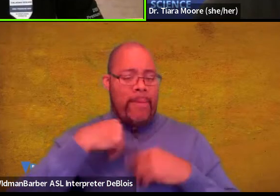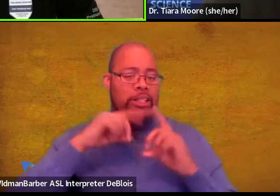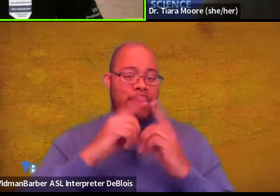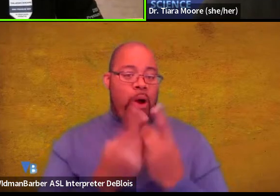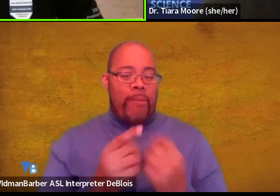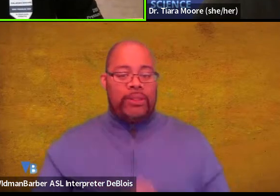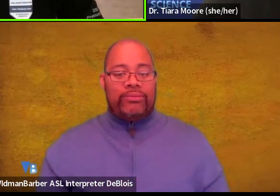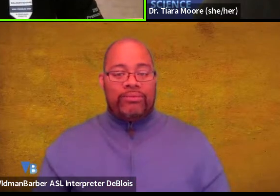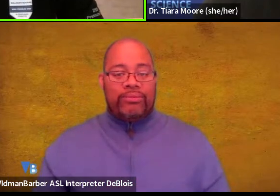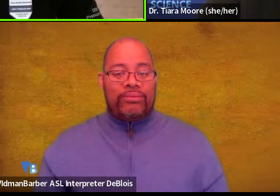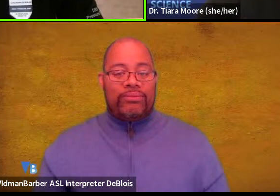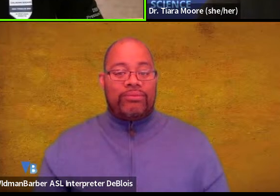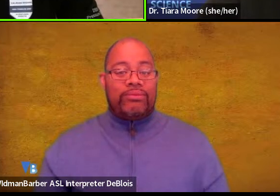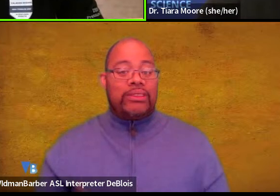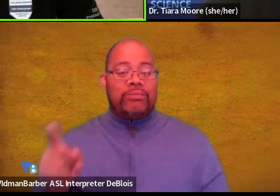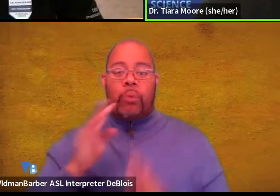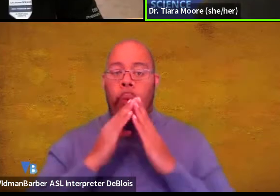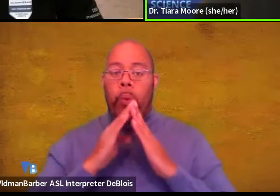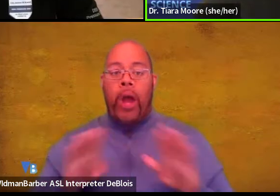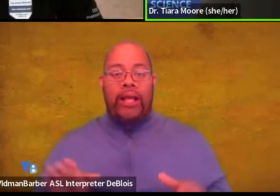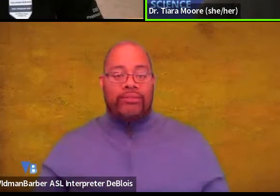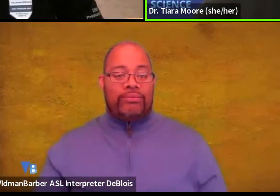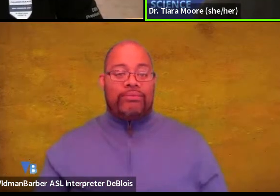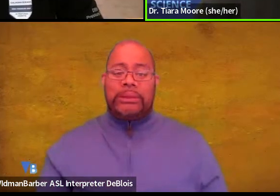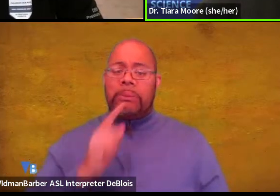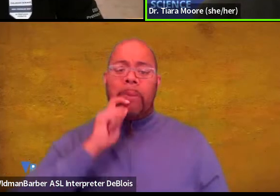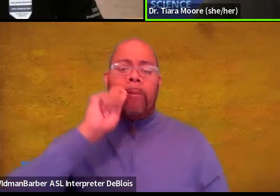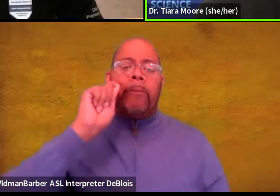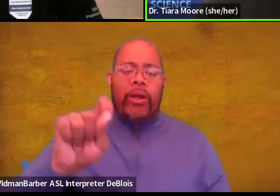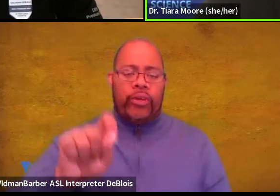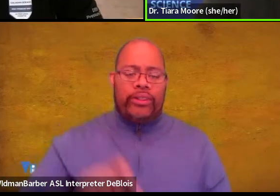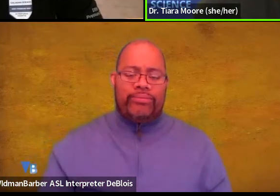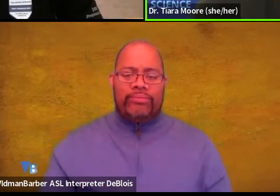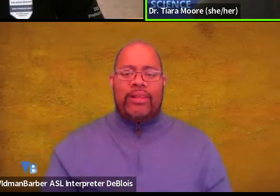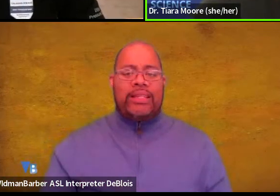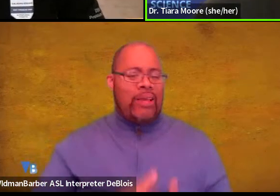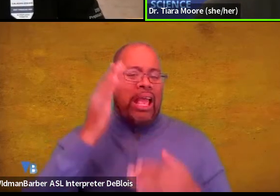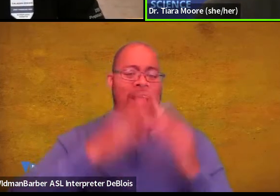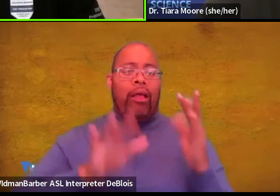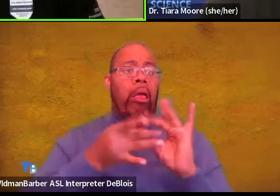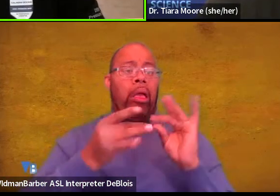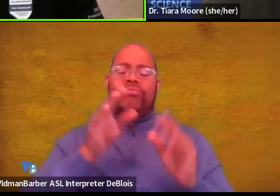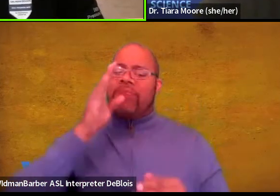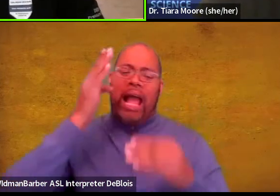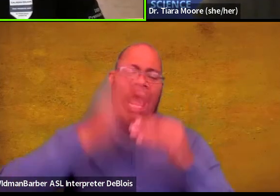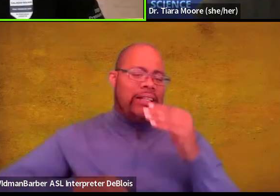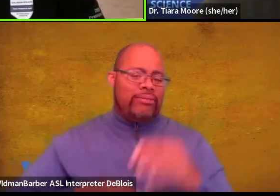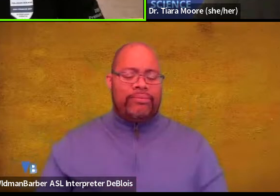department. They were silent. Period. Period. That was the end of that.